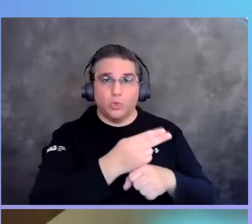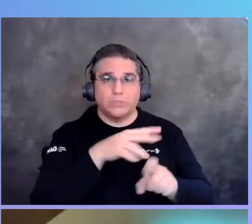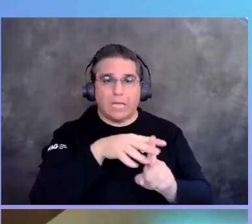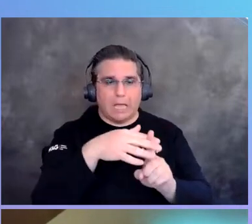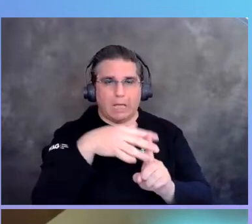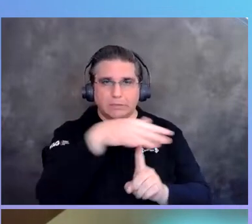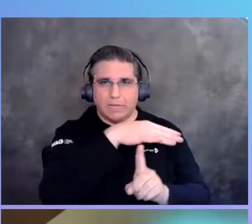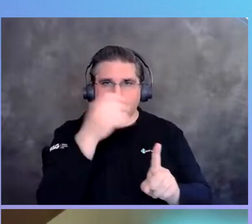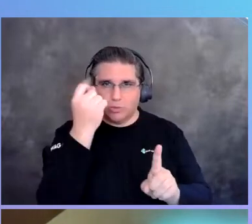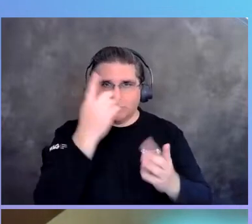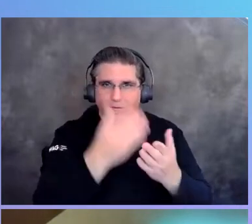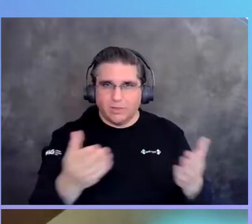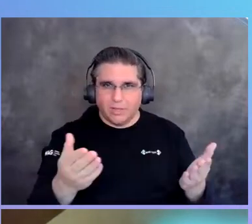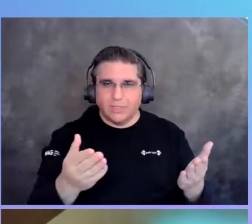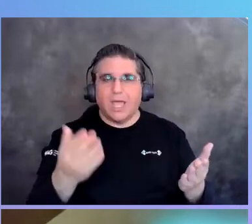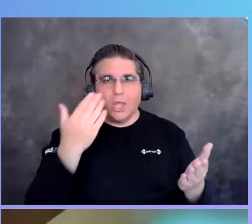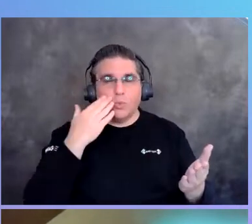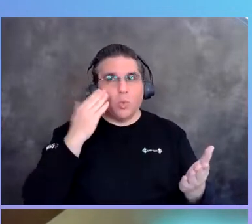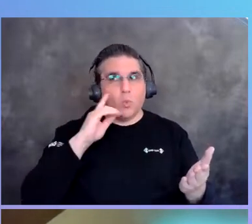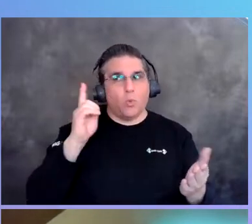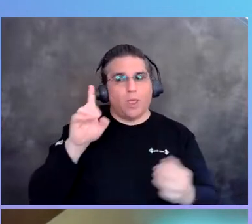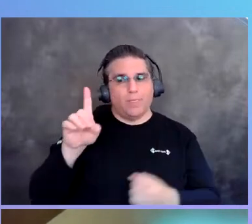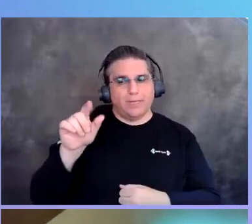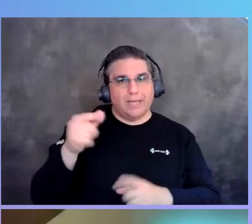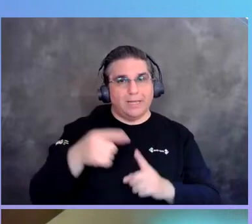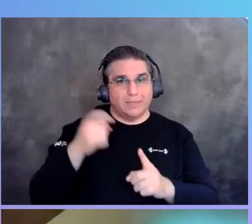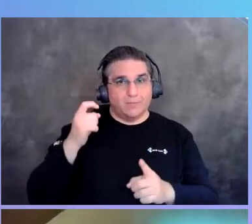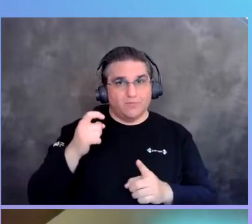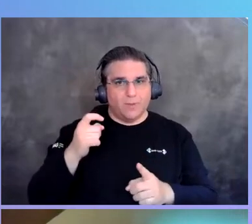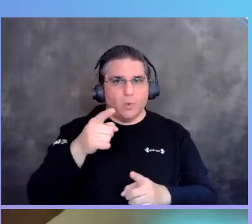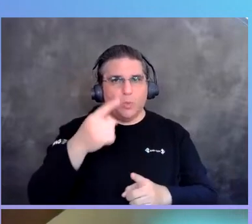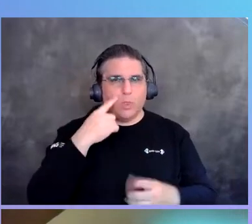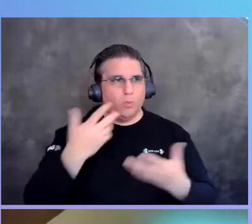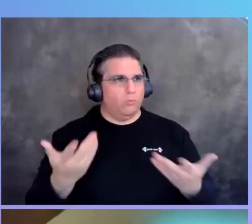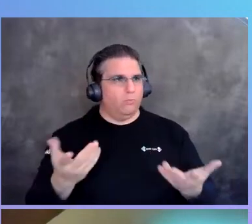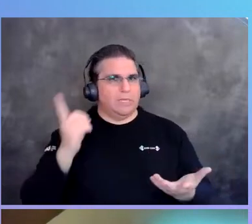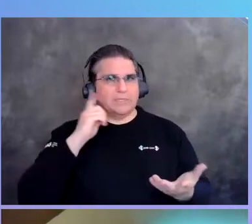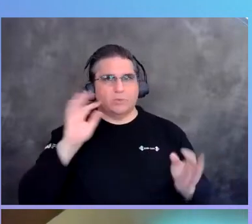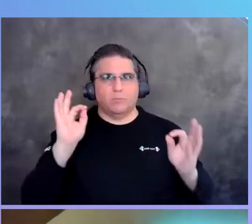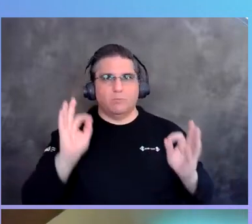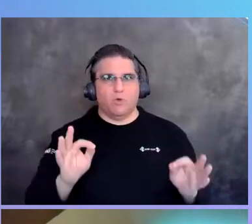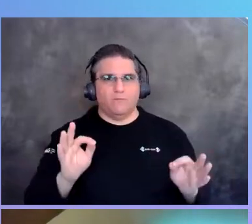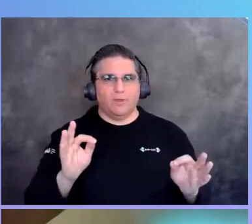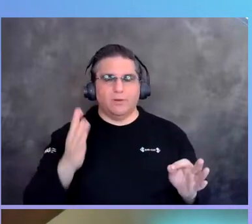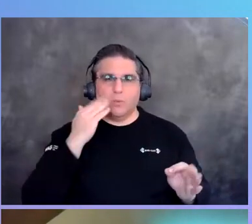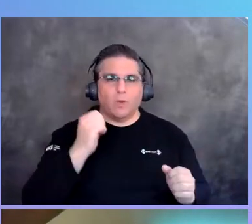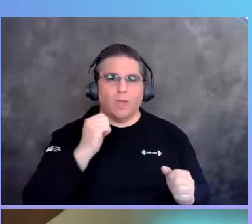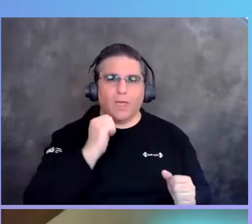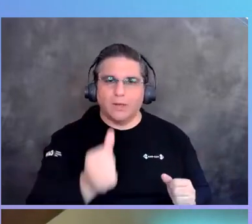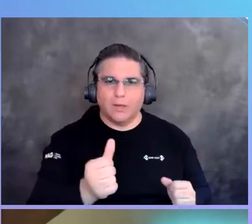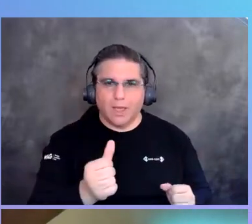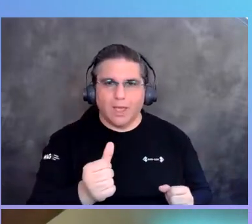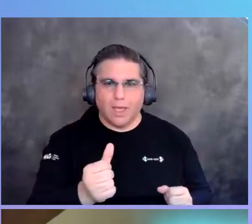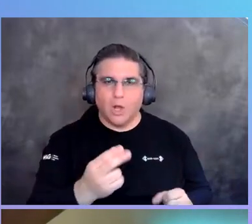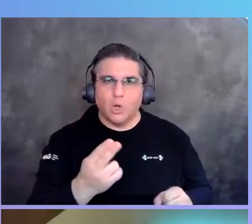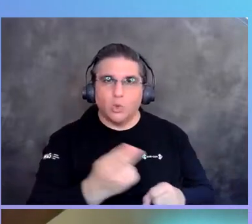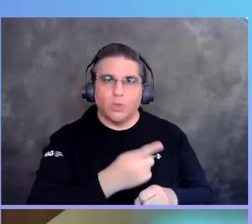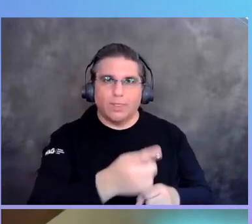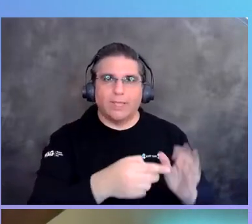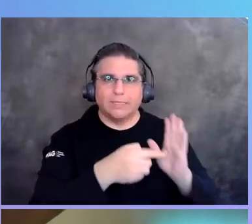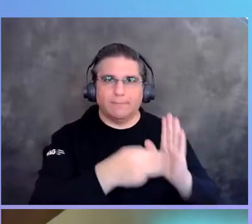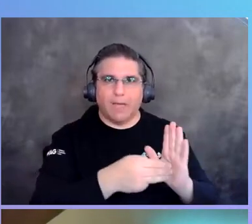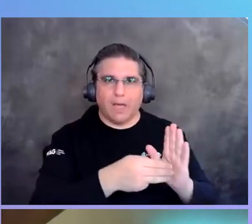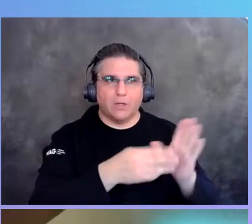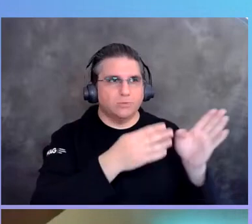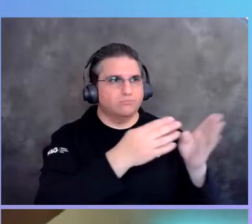the data that they're trained on comes from, you might be thinking that this sounds perfect. Why don't we just take these models and have them